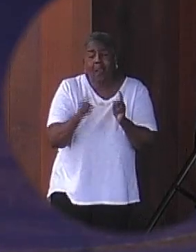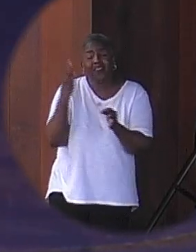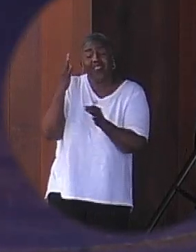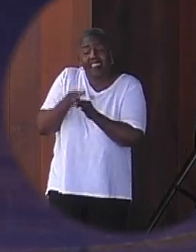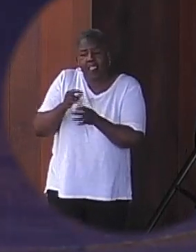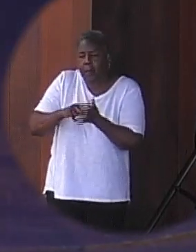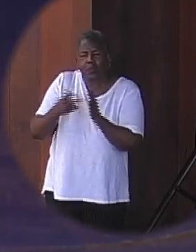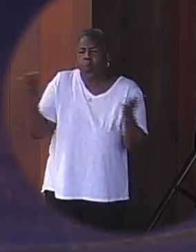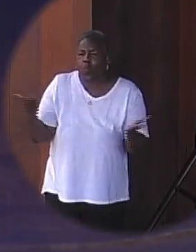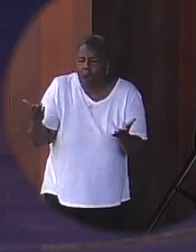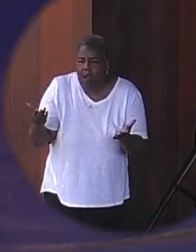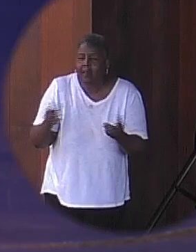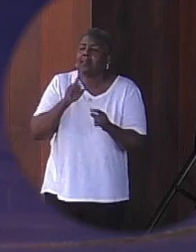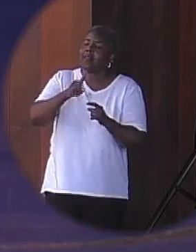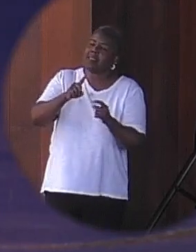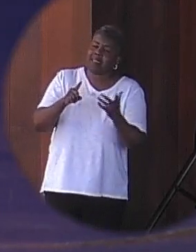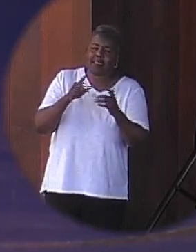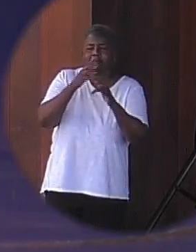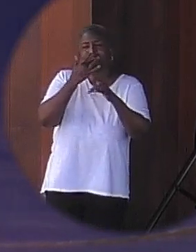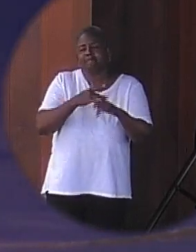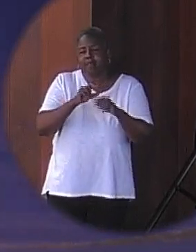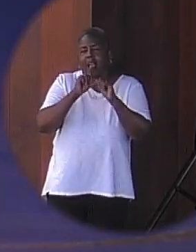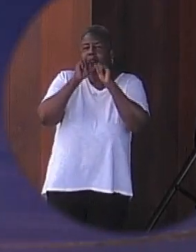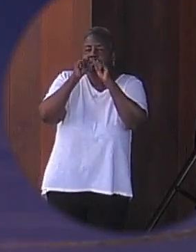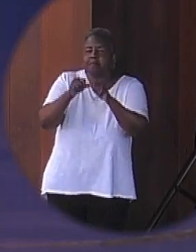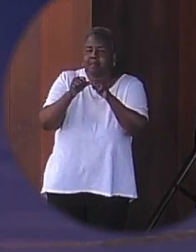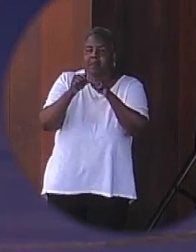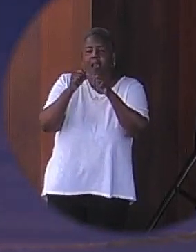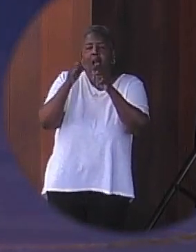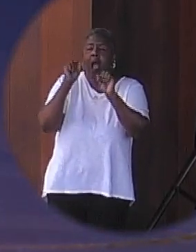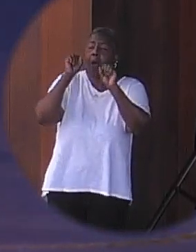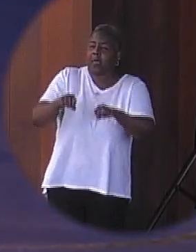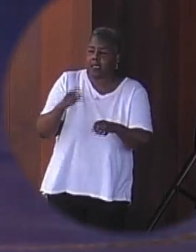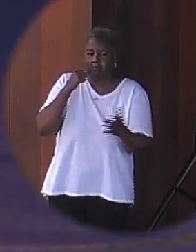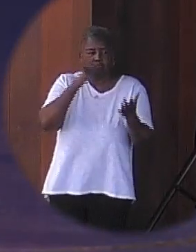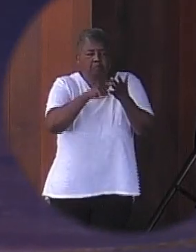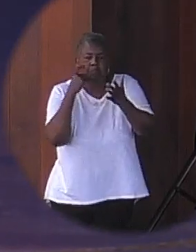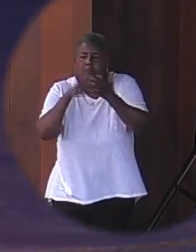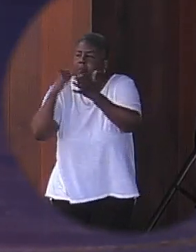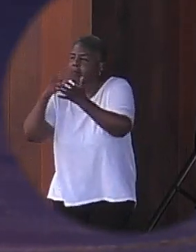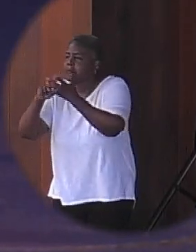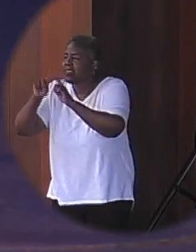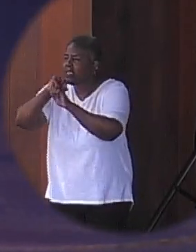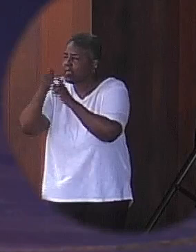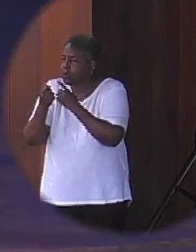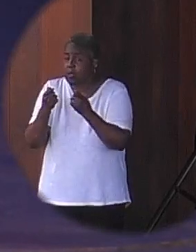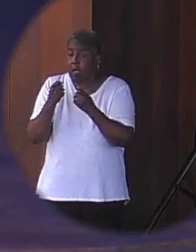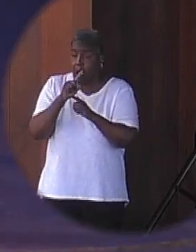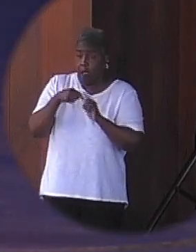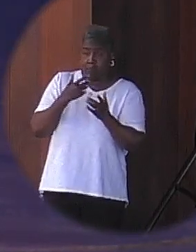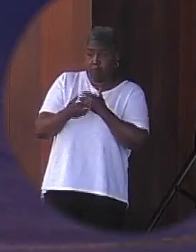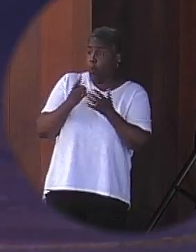faith is the incessant ability to look in every situation and declare